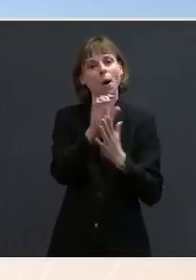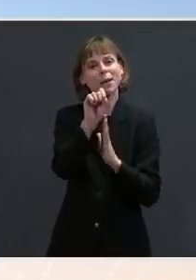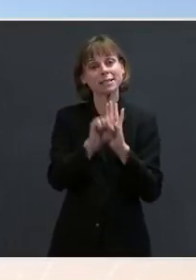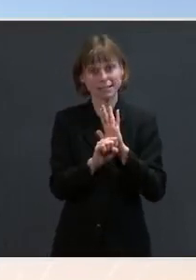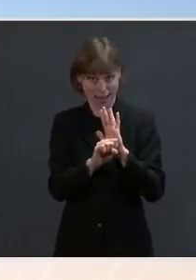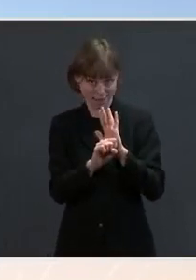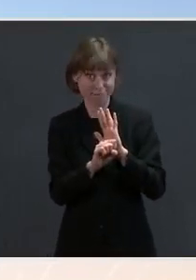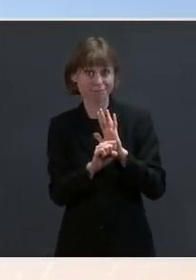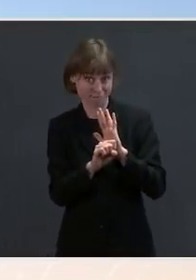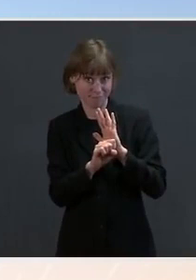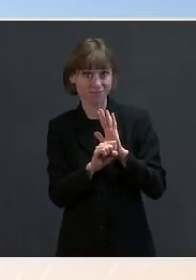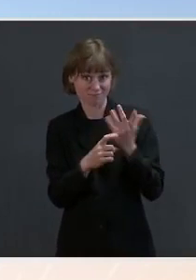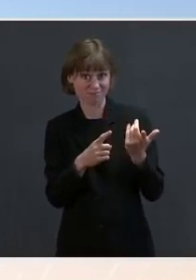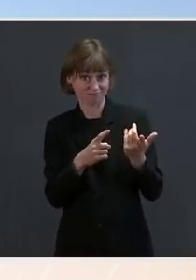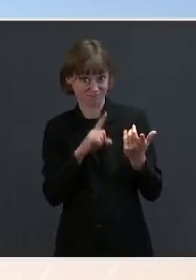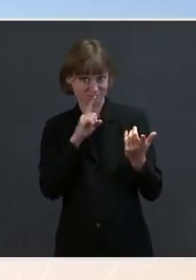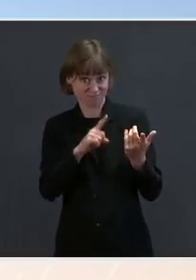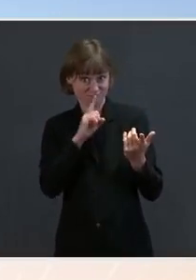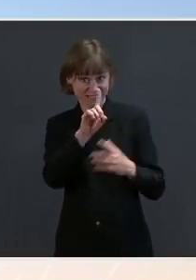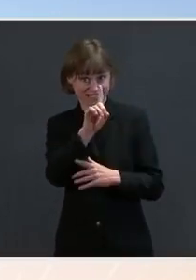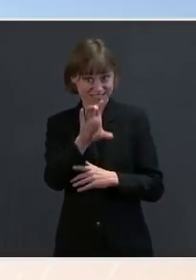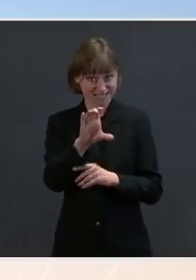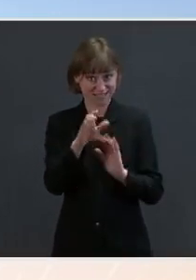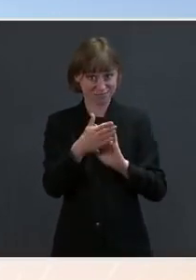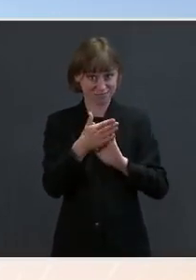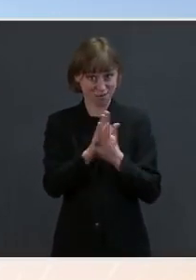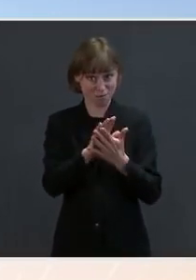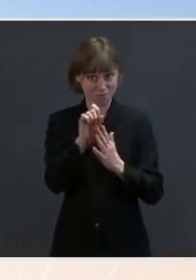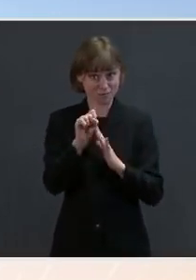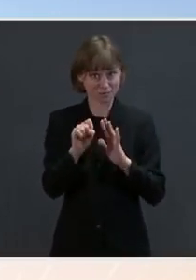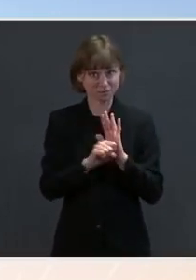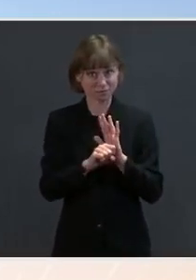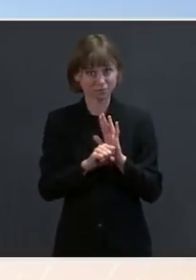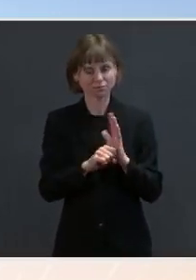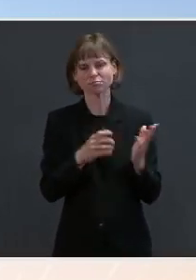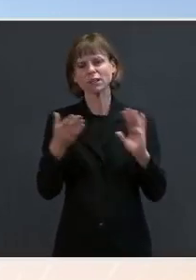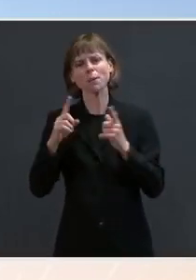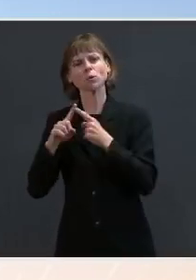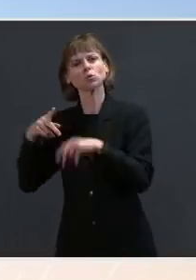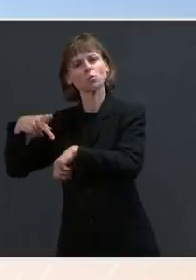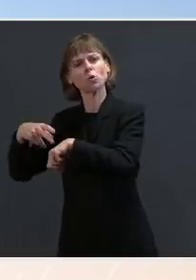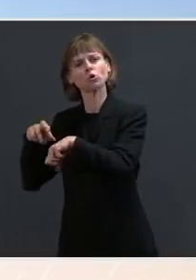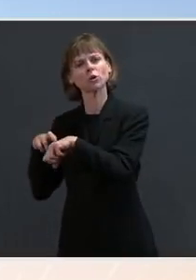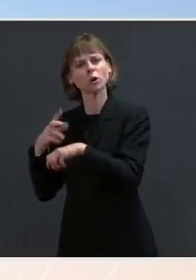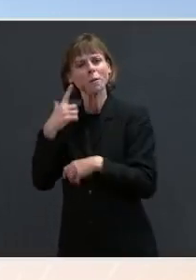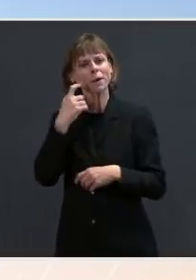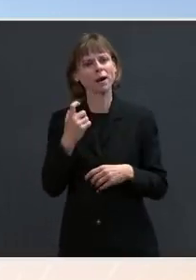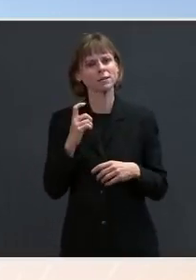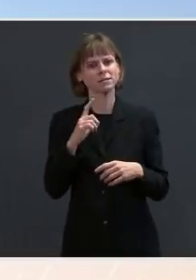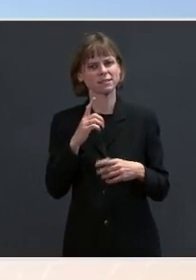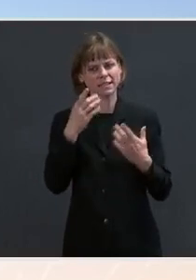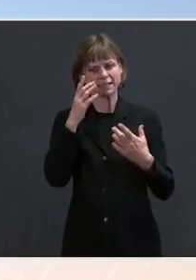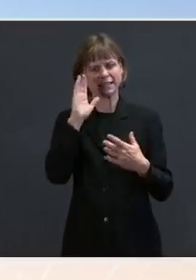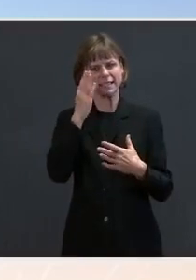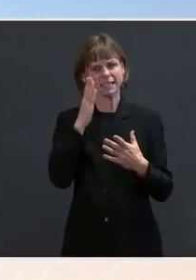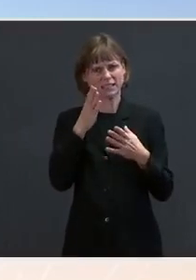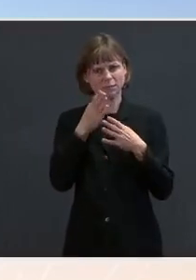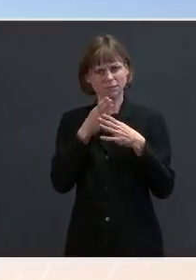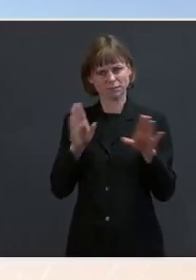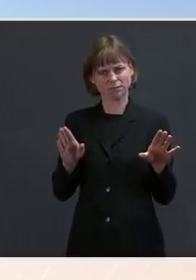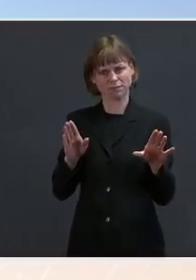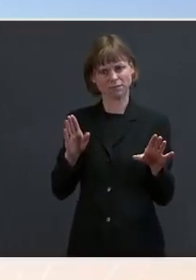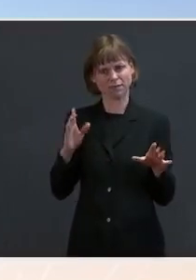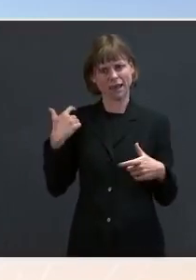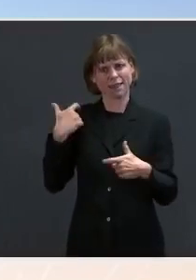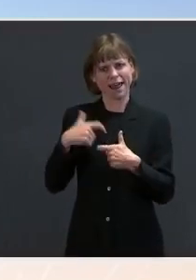DC and Puerto Rico this year, particularly when it comes to Puerto Rico, because there seems to be a split in the Latino